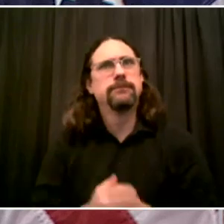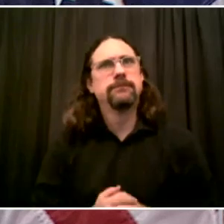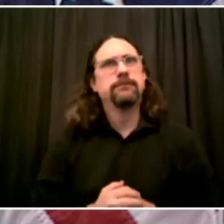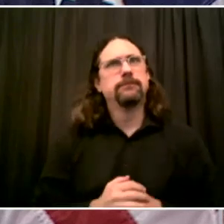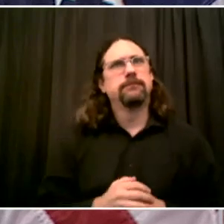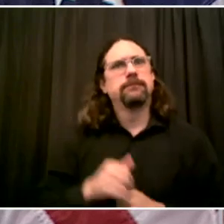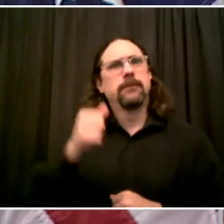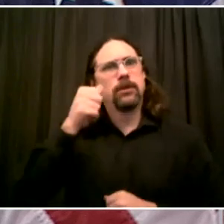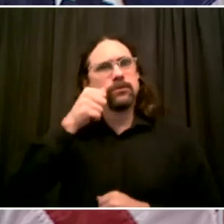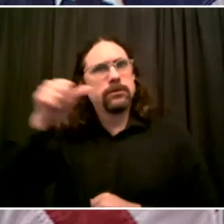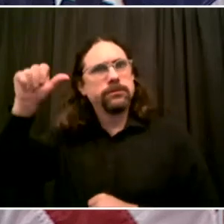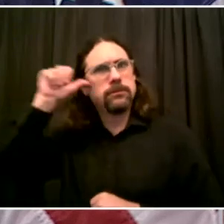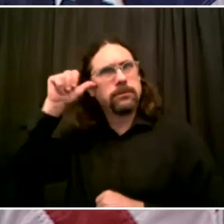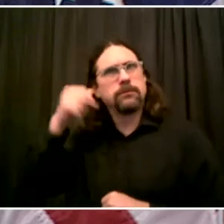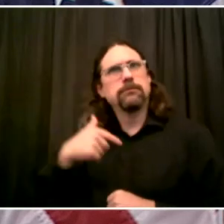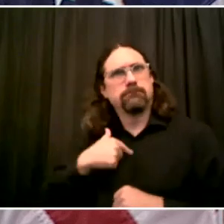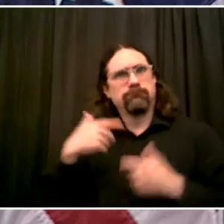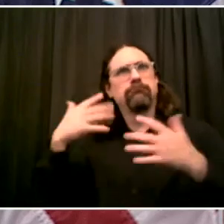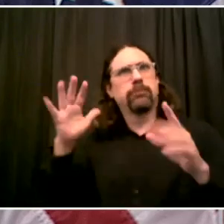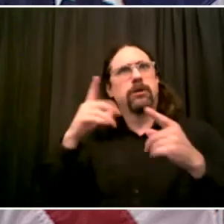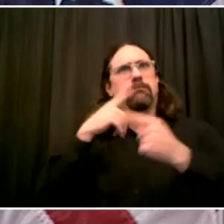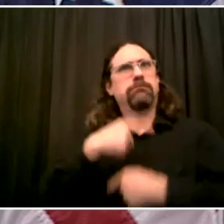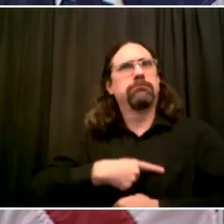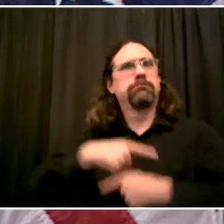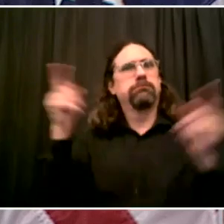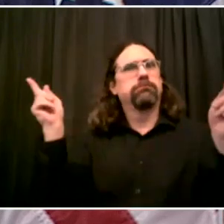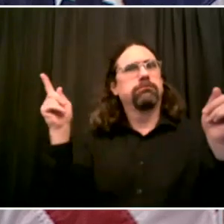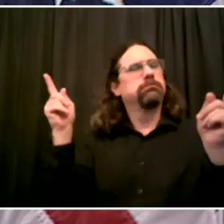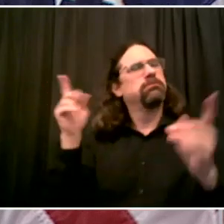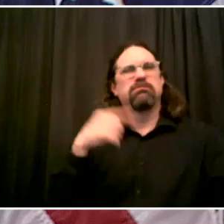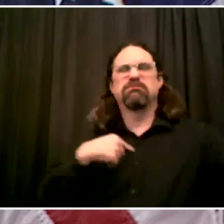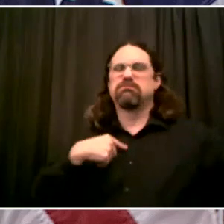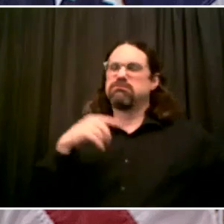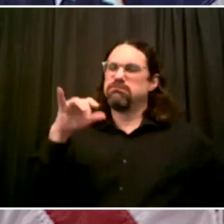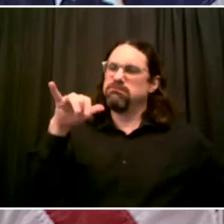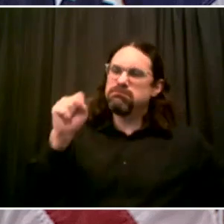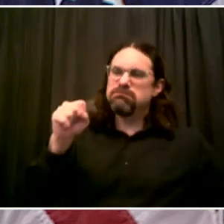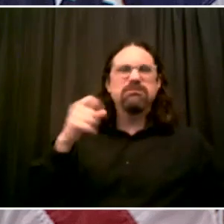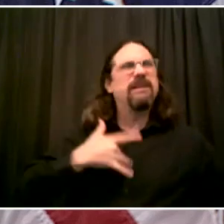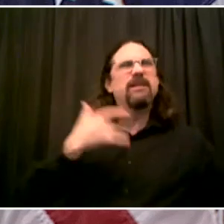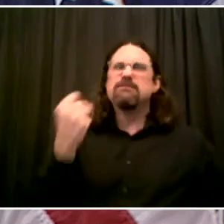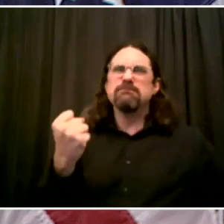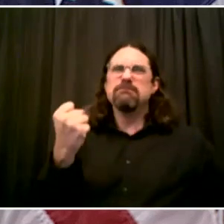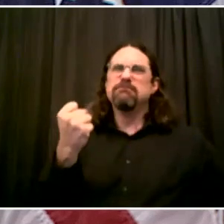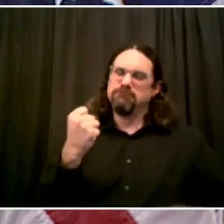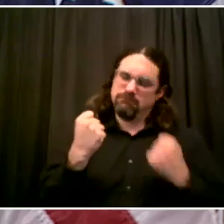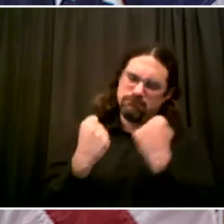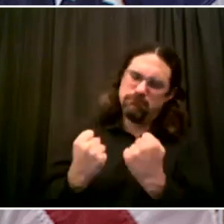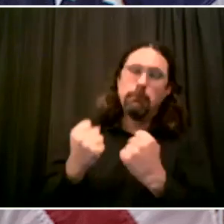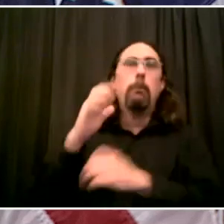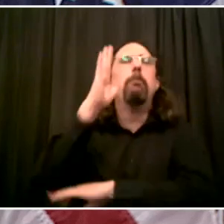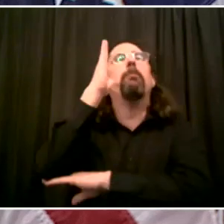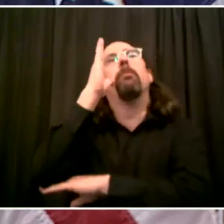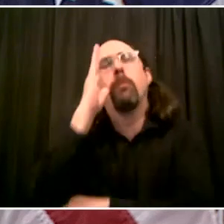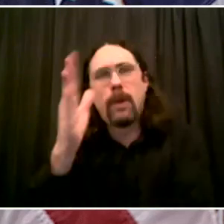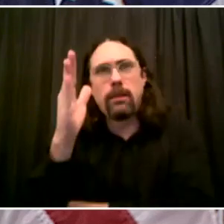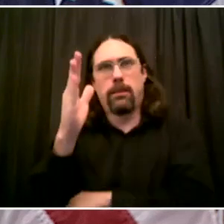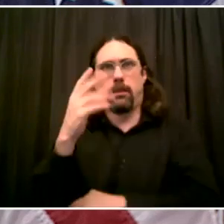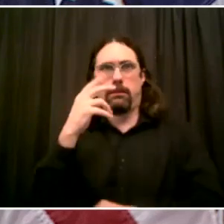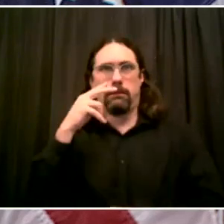the NYPD. We simply have not gone far enough. This status quo is still broken. It must change.